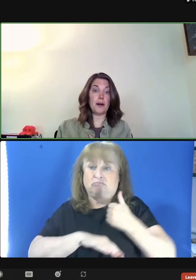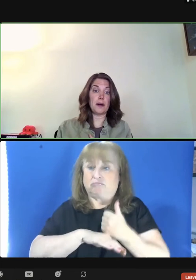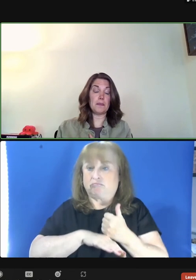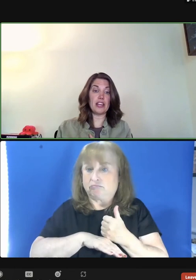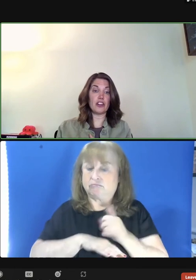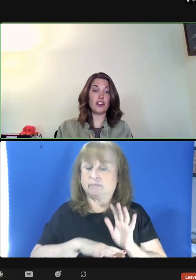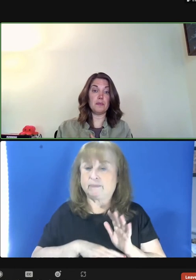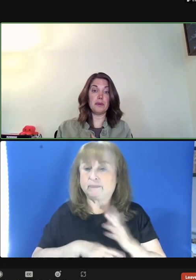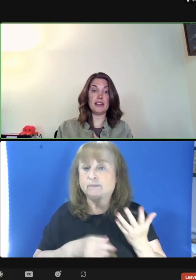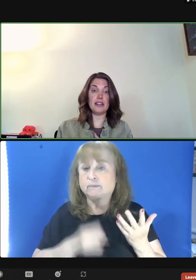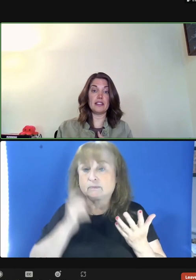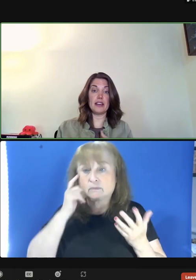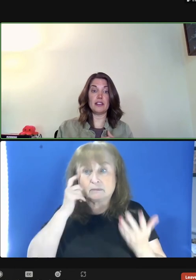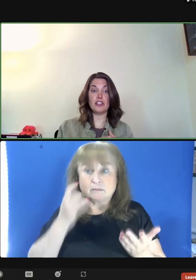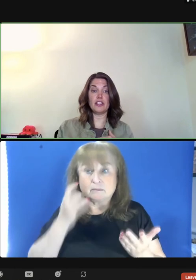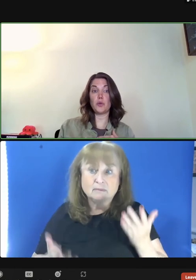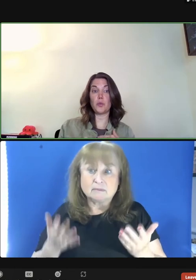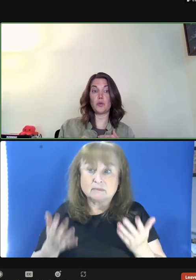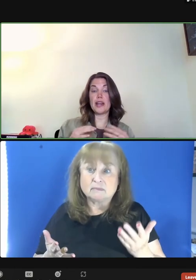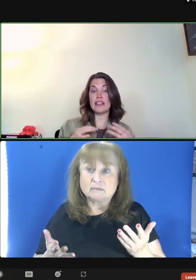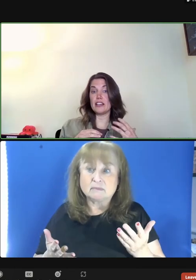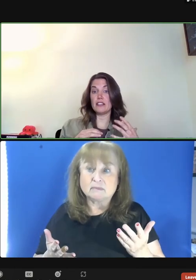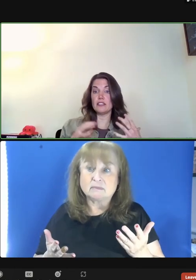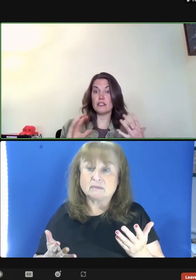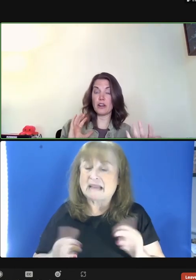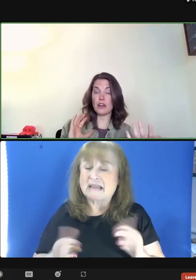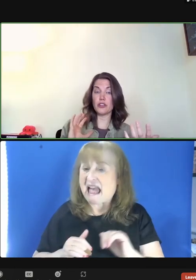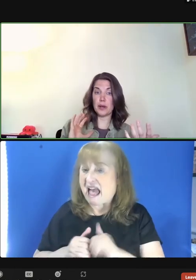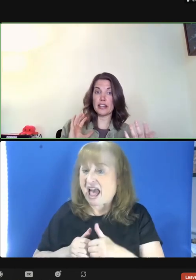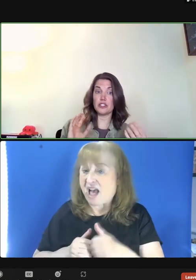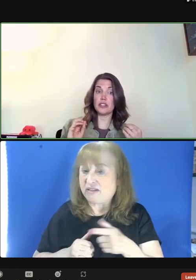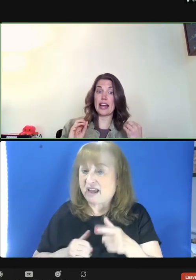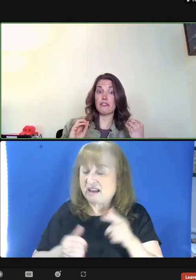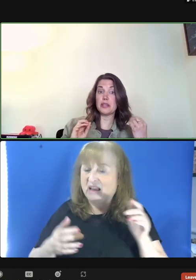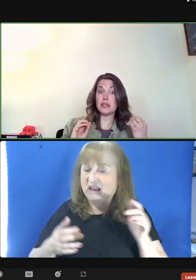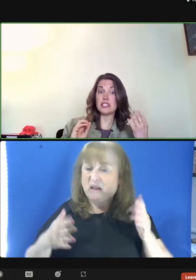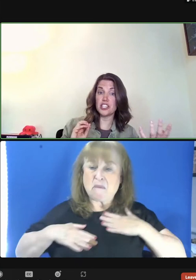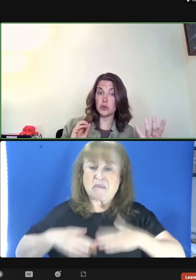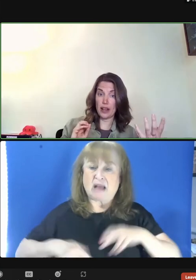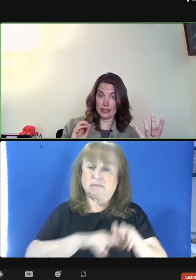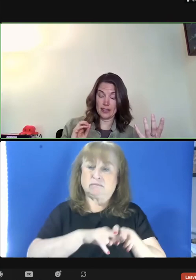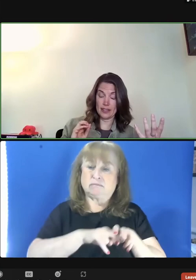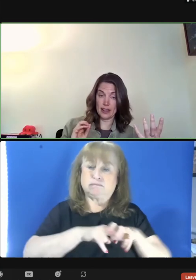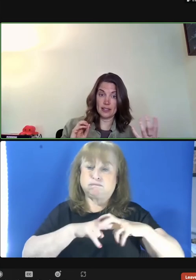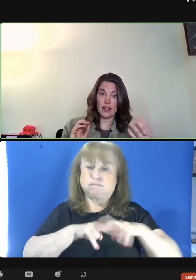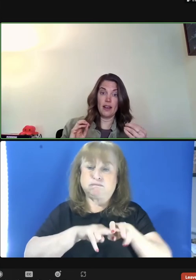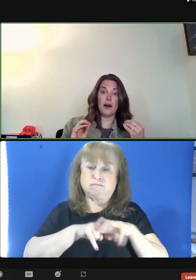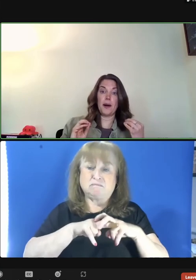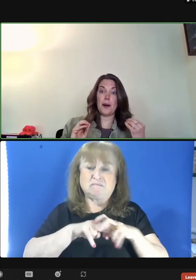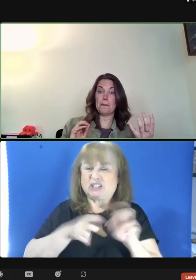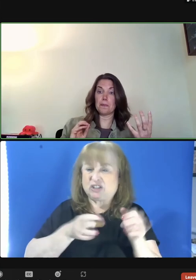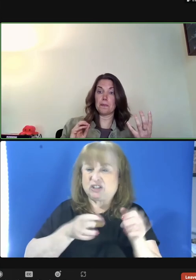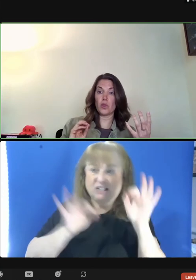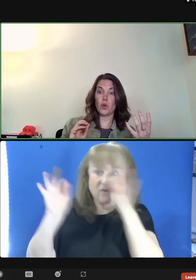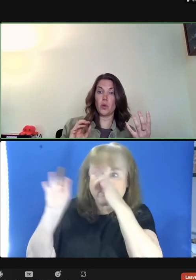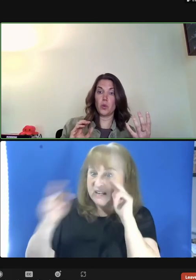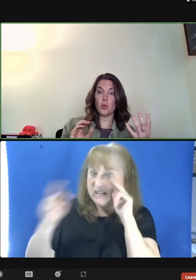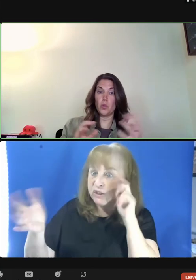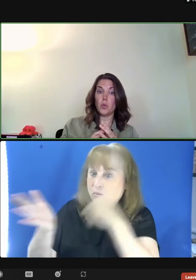in. It could be that, the way they angle their body so that they have their best visual access.